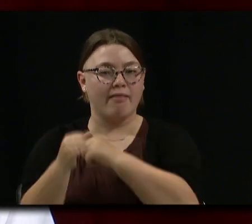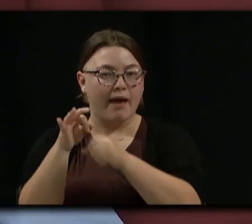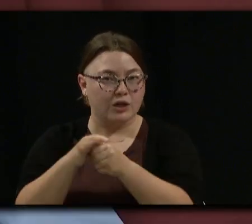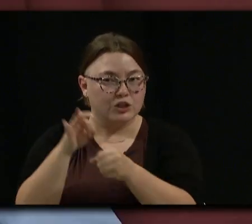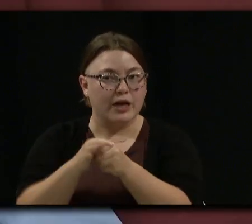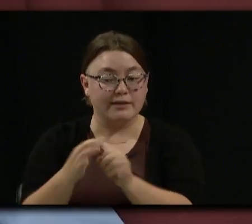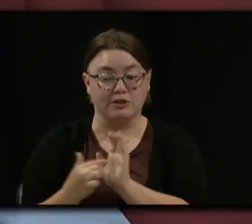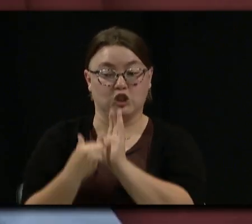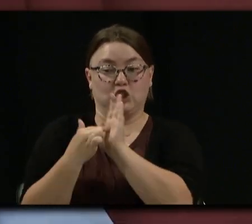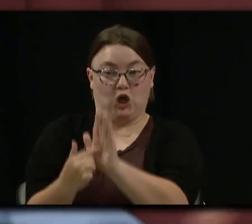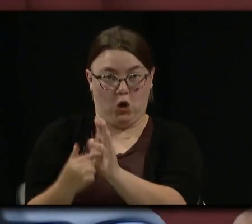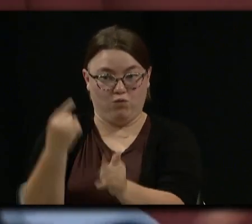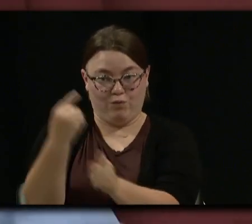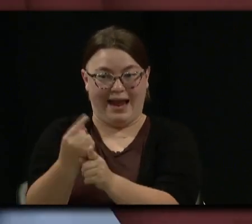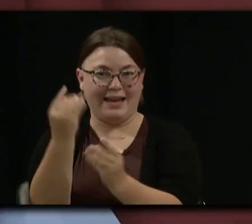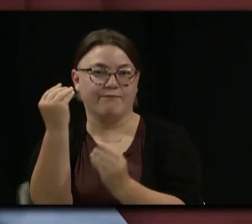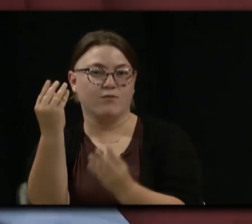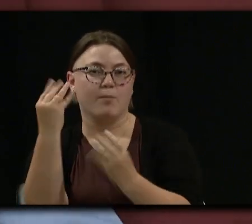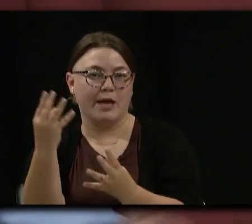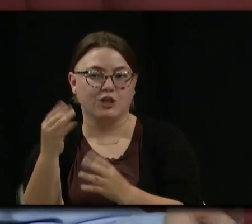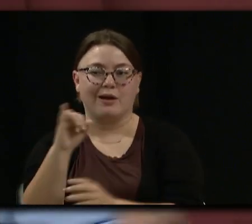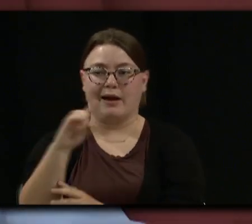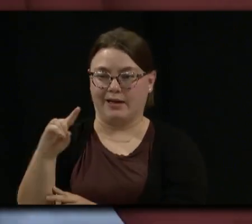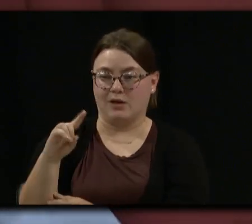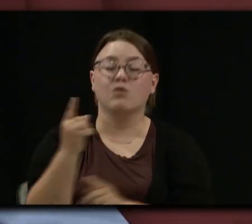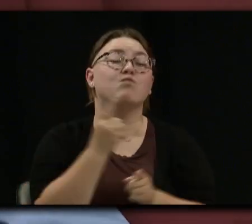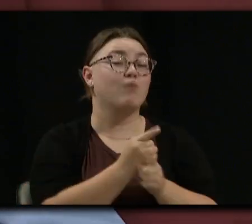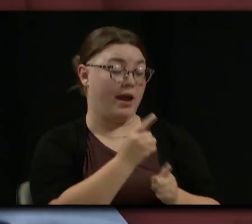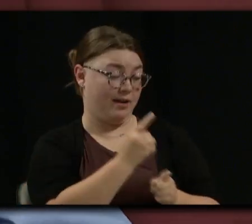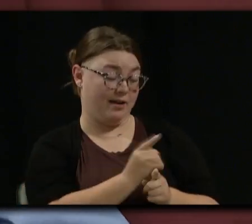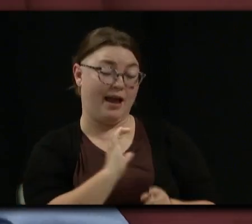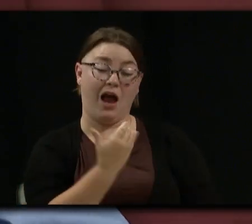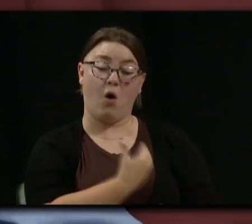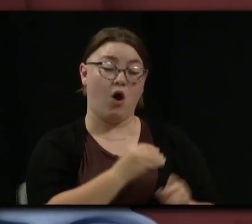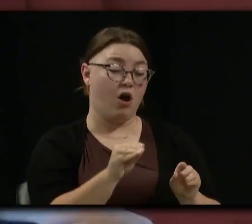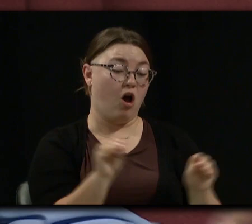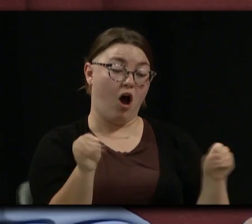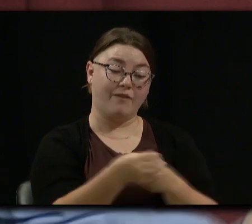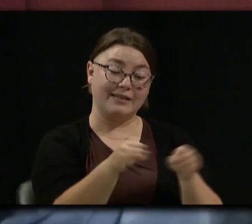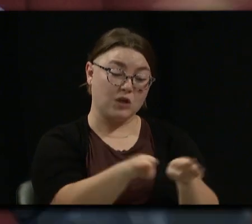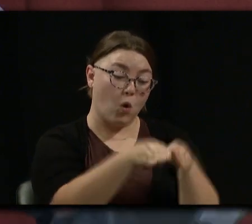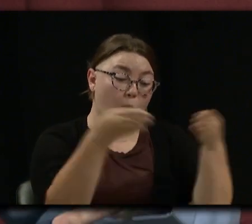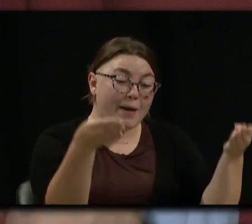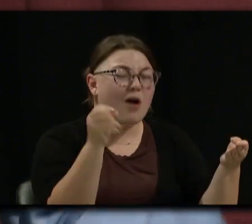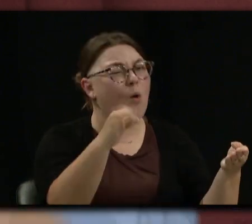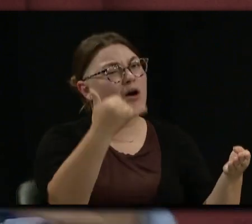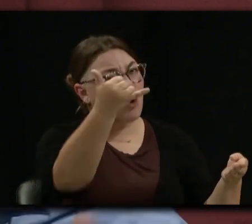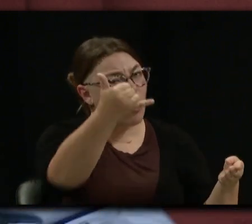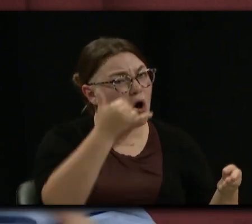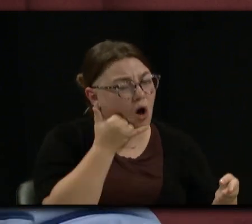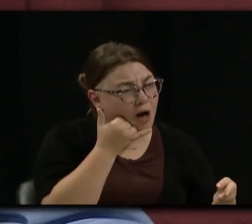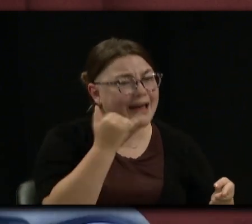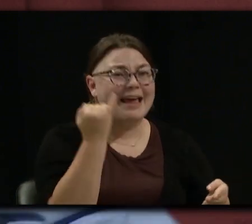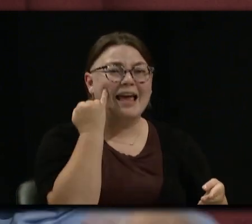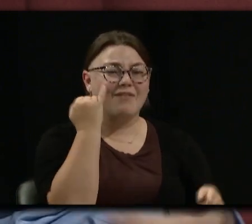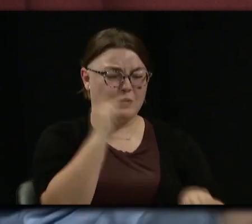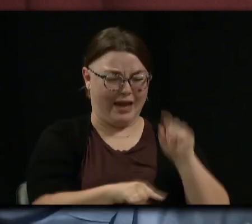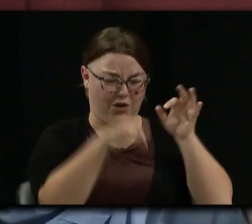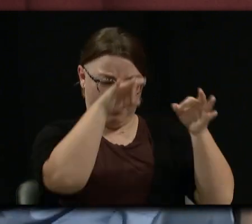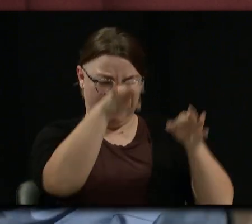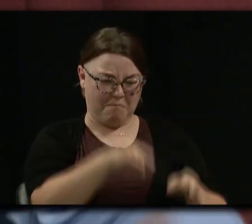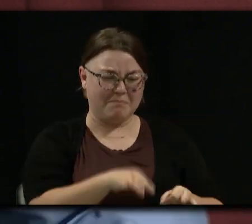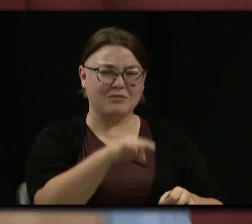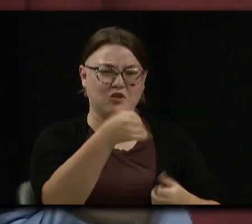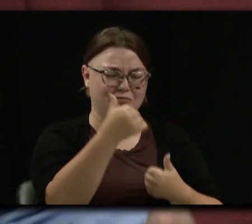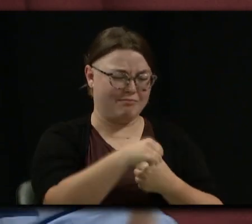ID. Absolutely. And our offices are always open, or give us a call if at the polling location you don't remember the instructions, because we give